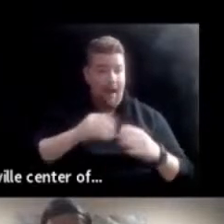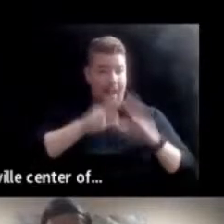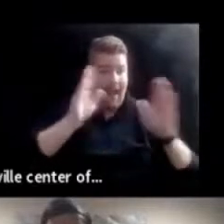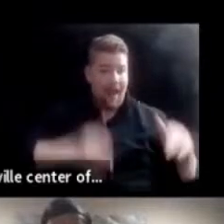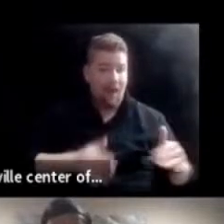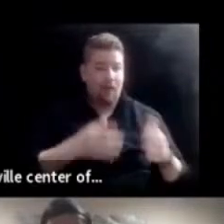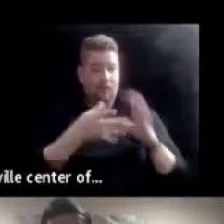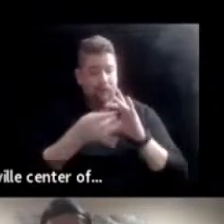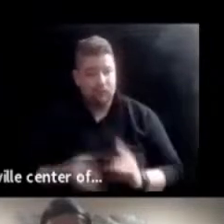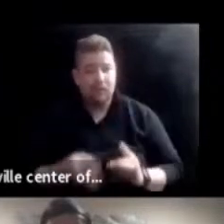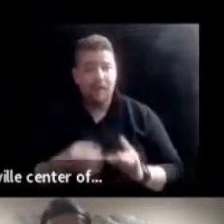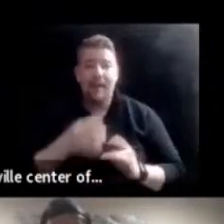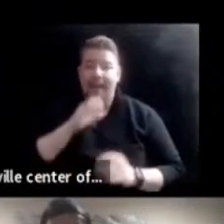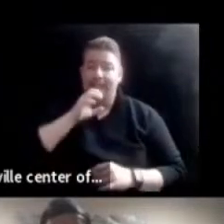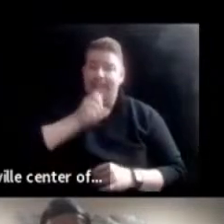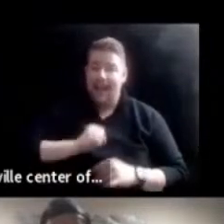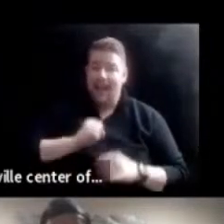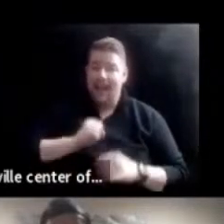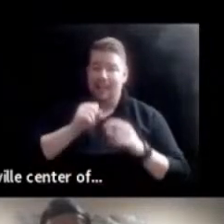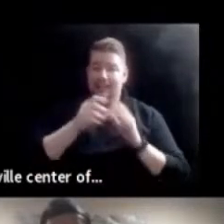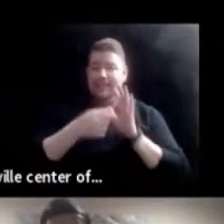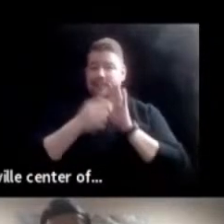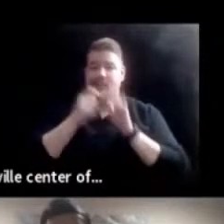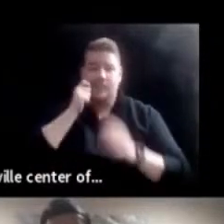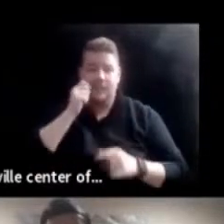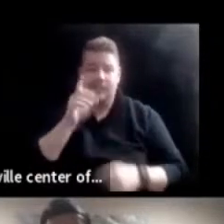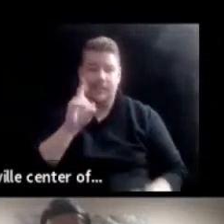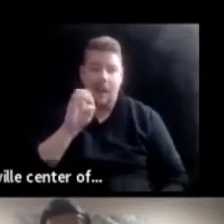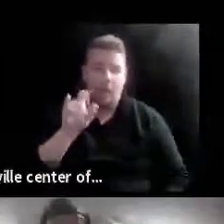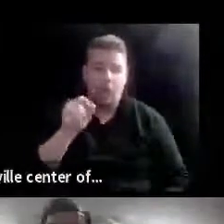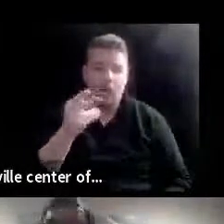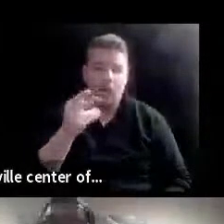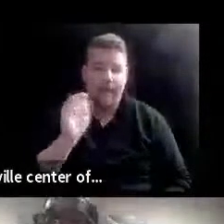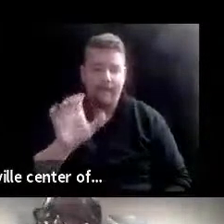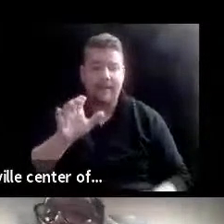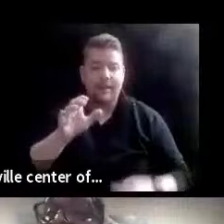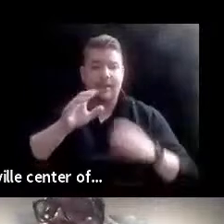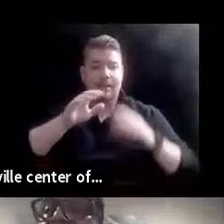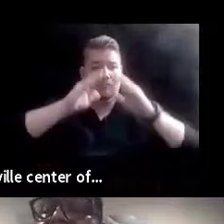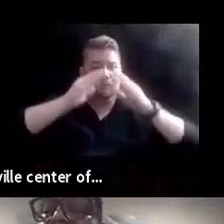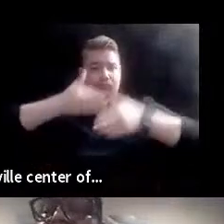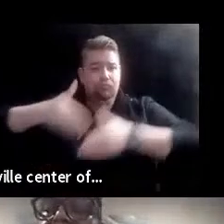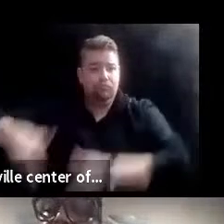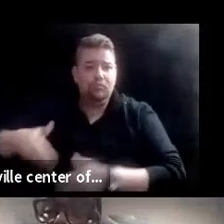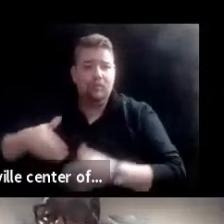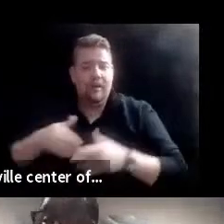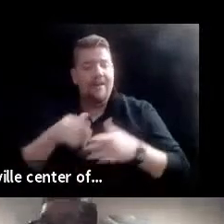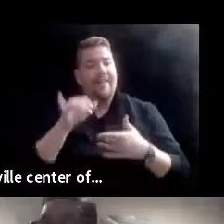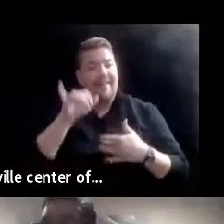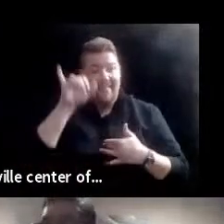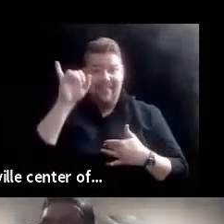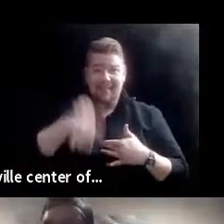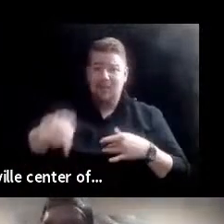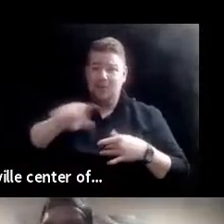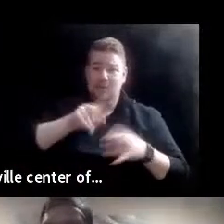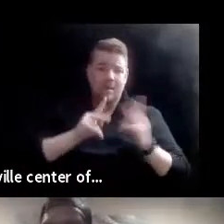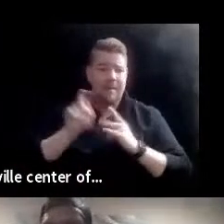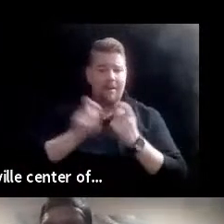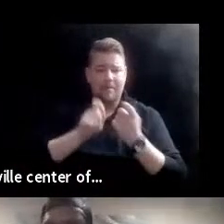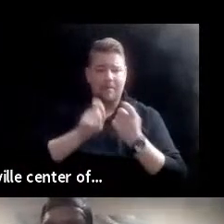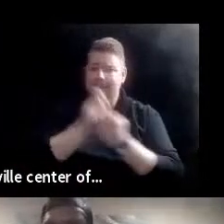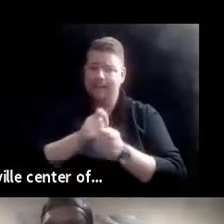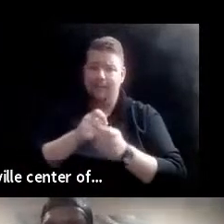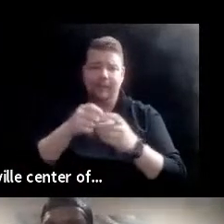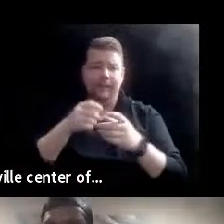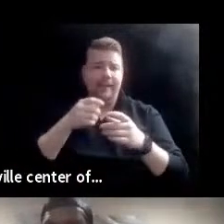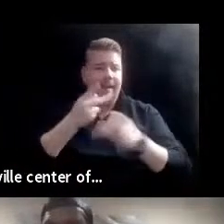showed you the age demographic breakdown of our hospitalizations. So I think that those folks have to be particularly careful right